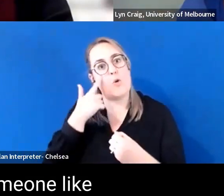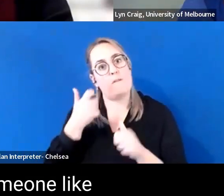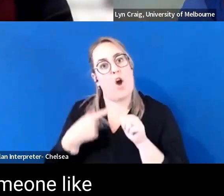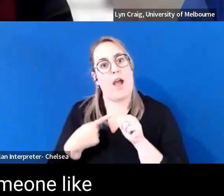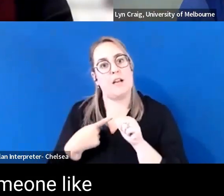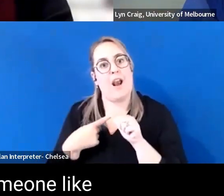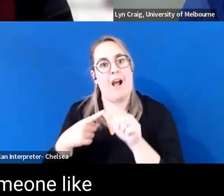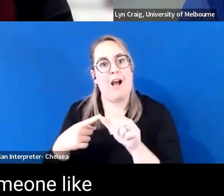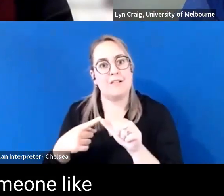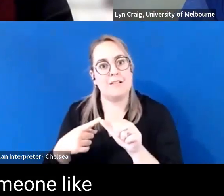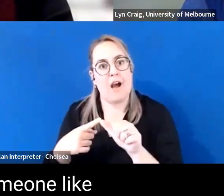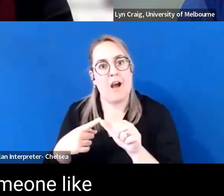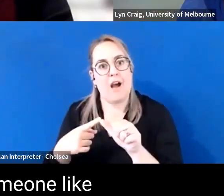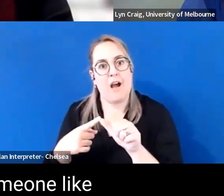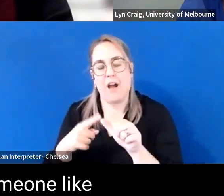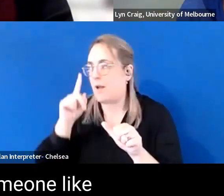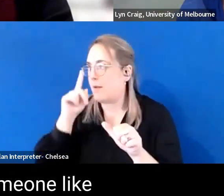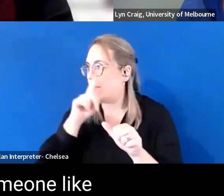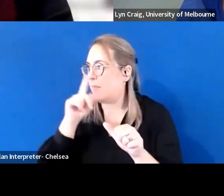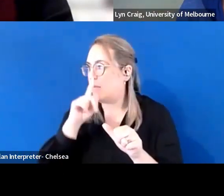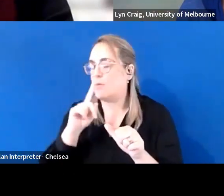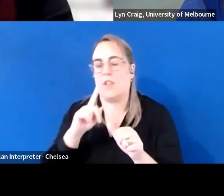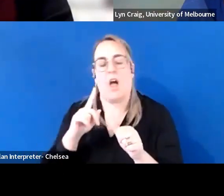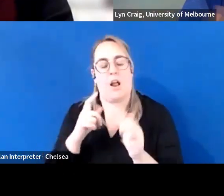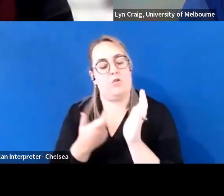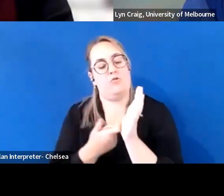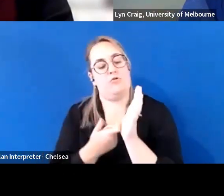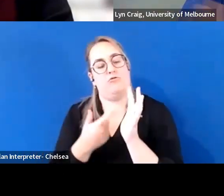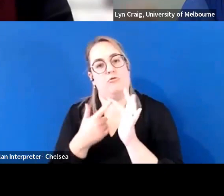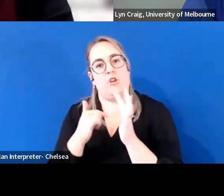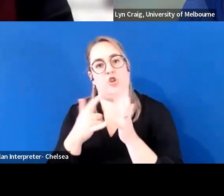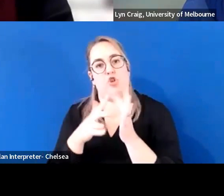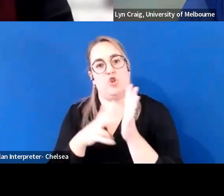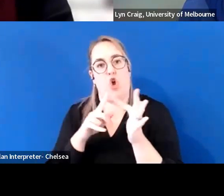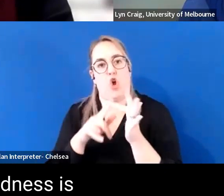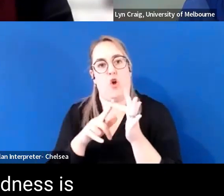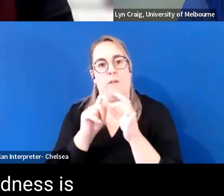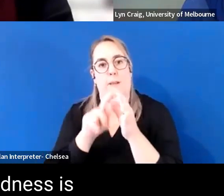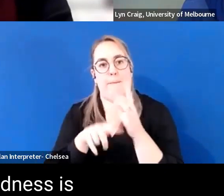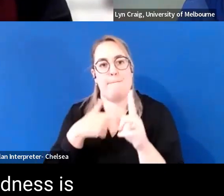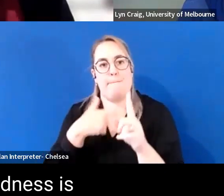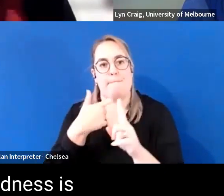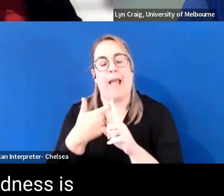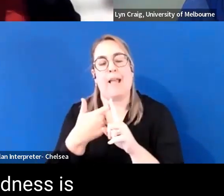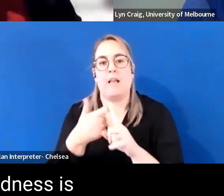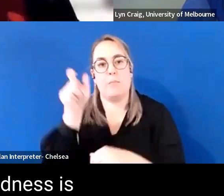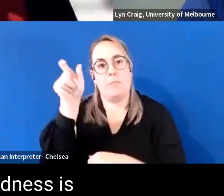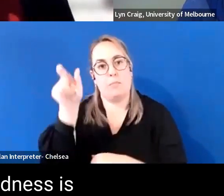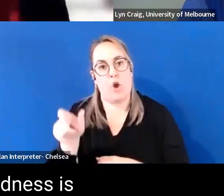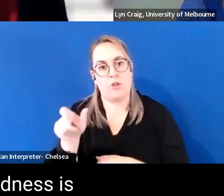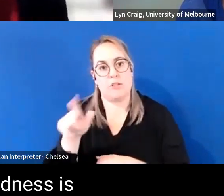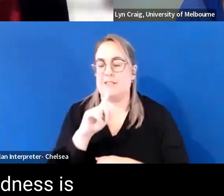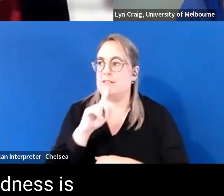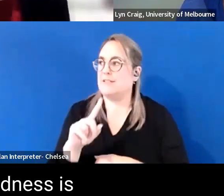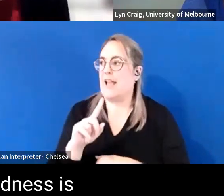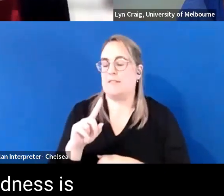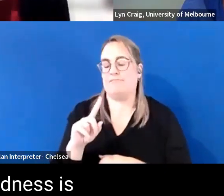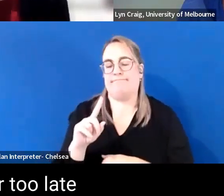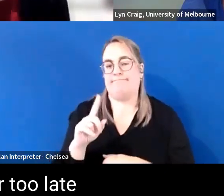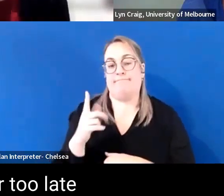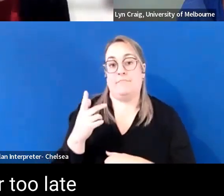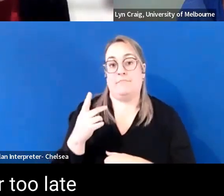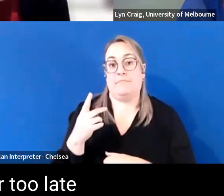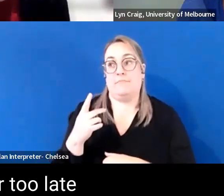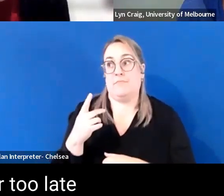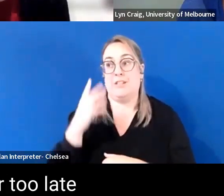are put by someone like the Reserve Bank governor. It's gender blind, and gender blindness is just not going to cut it.